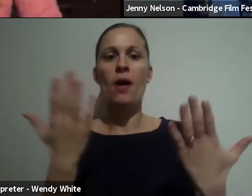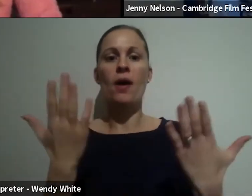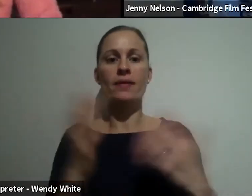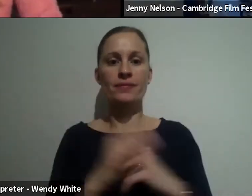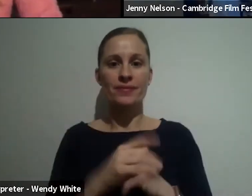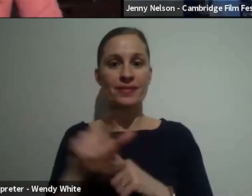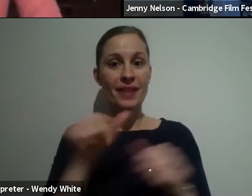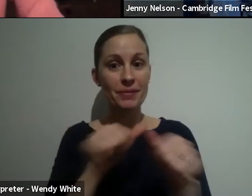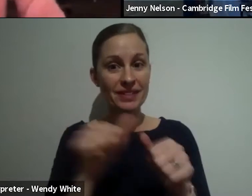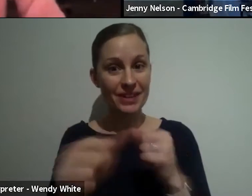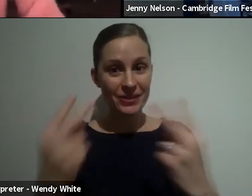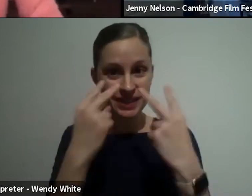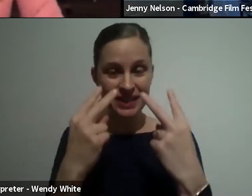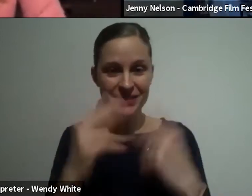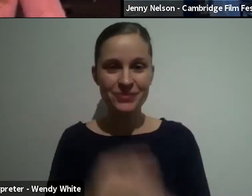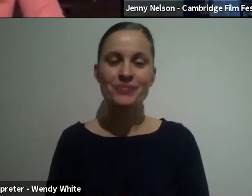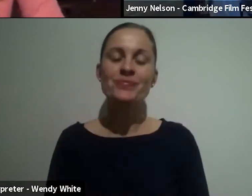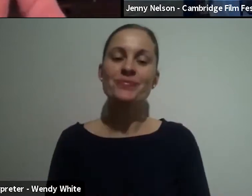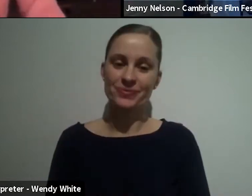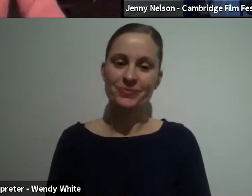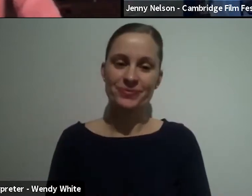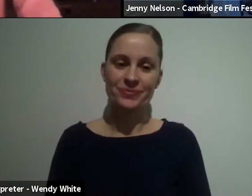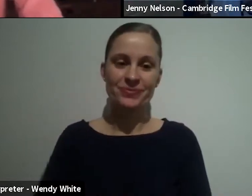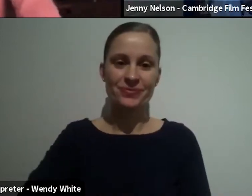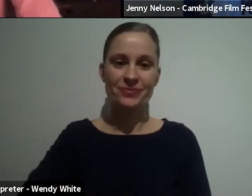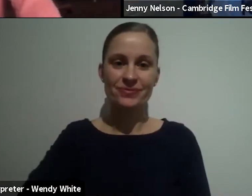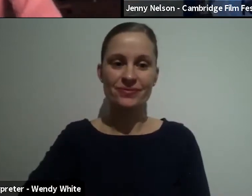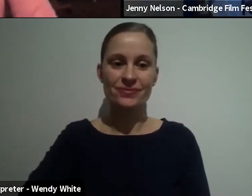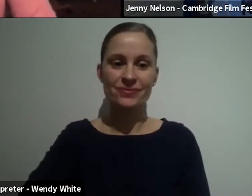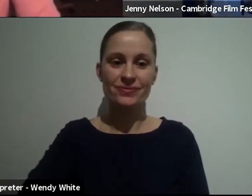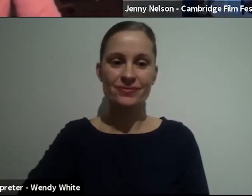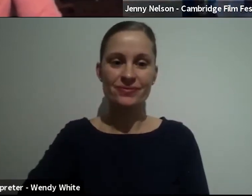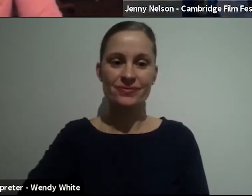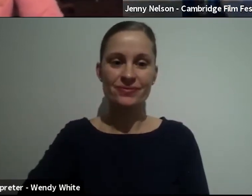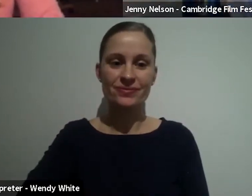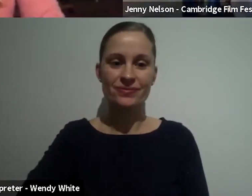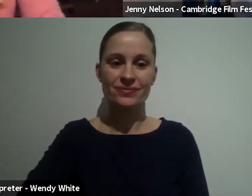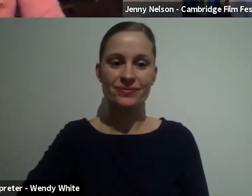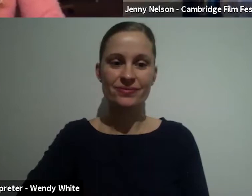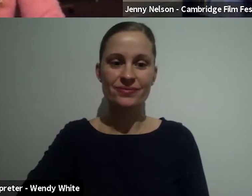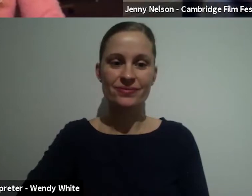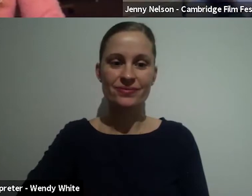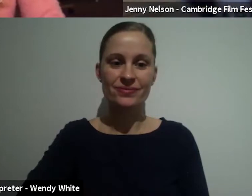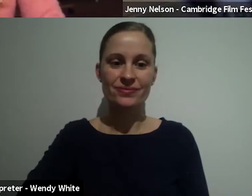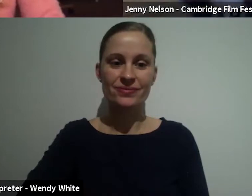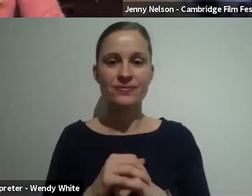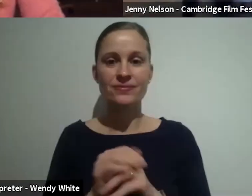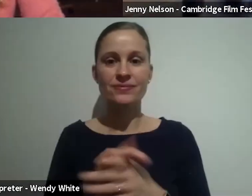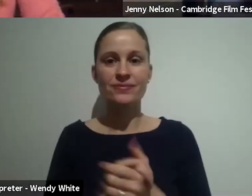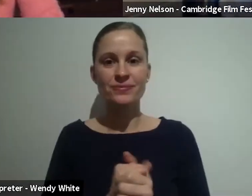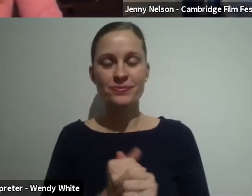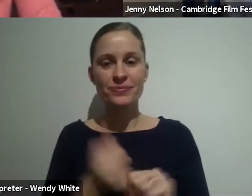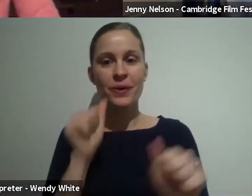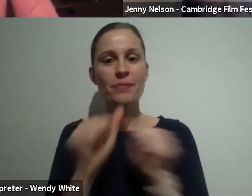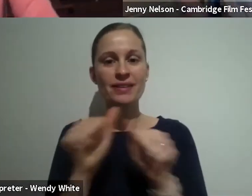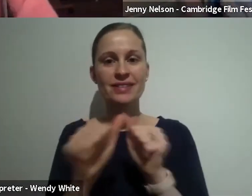Okay, is that better? Yeah, I see you. Excellent. Nothing like a bit of turning it off and turning it back